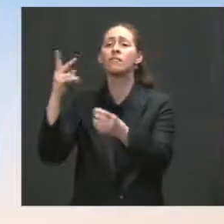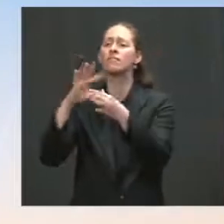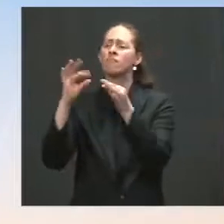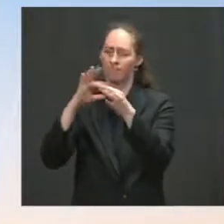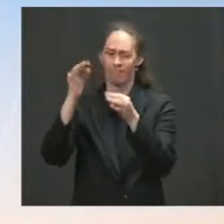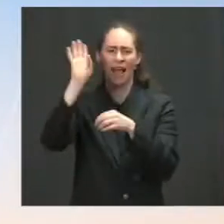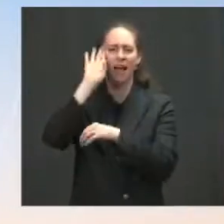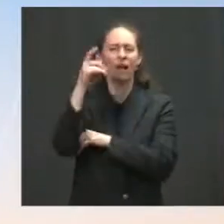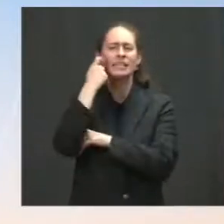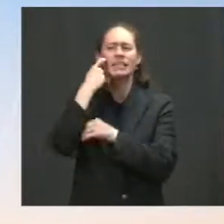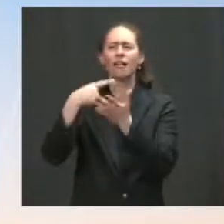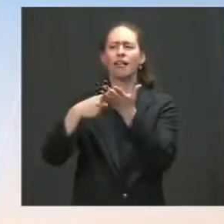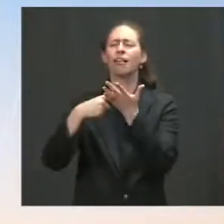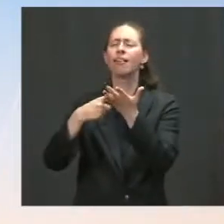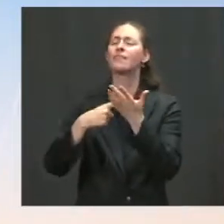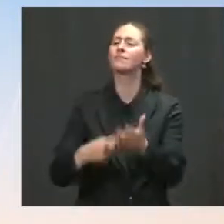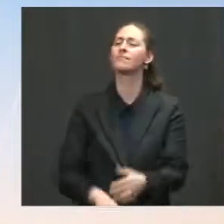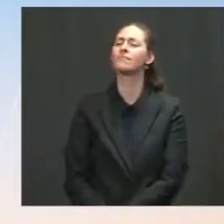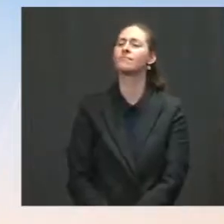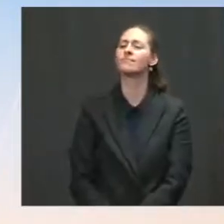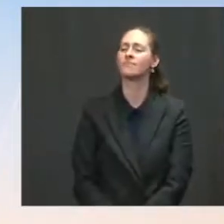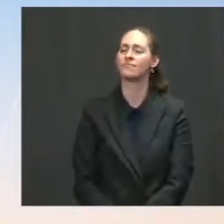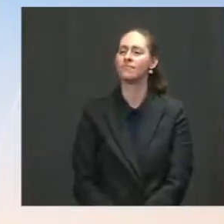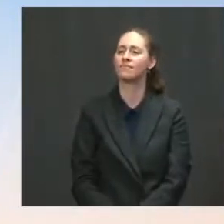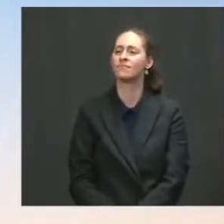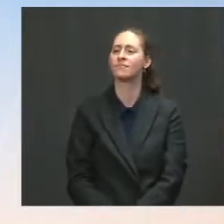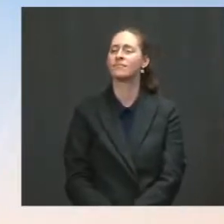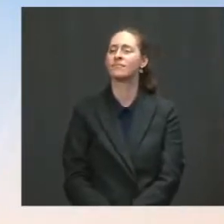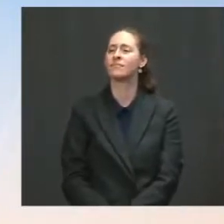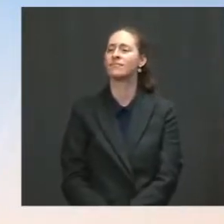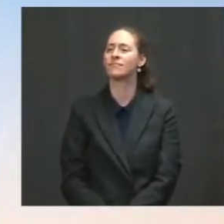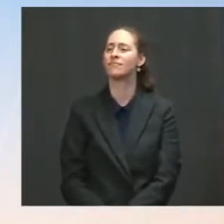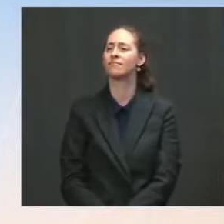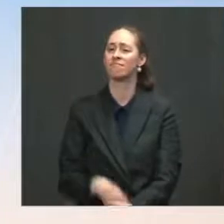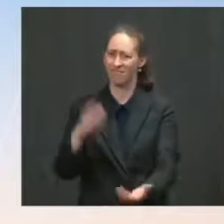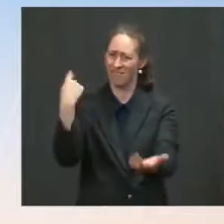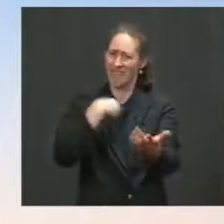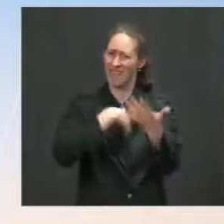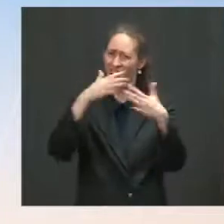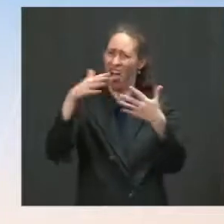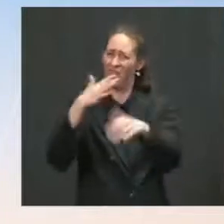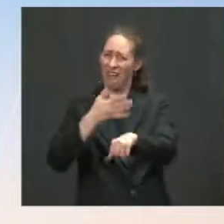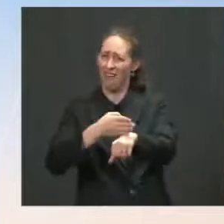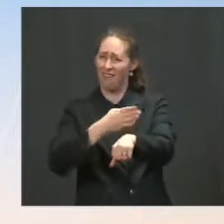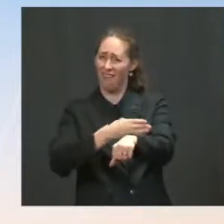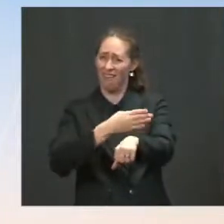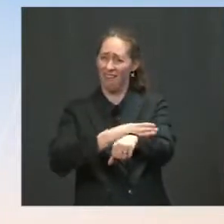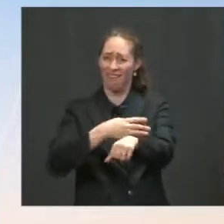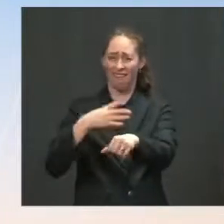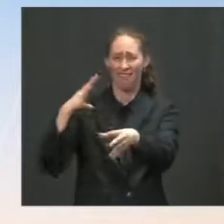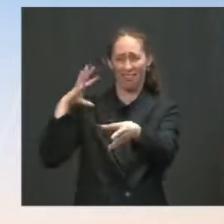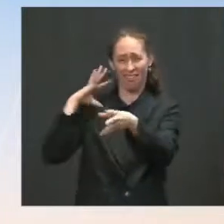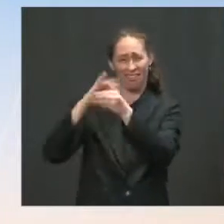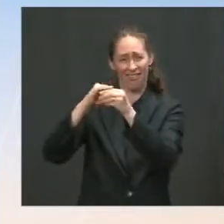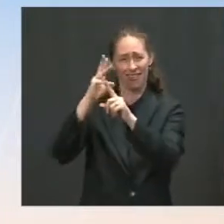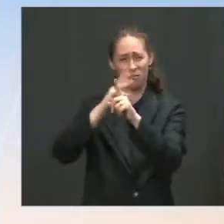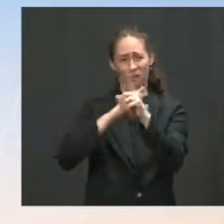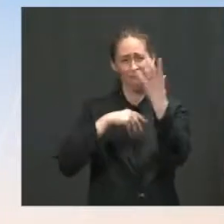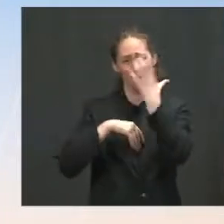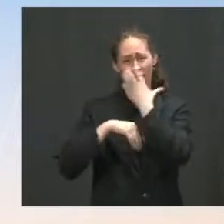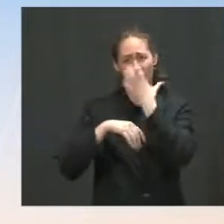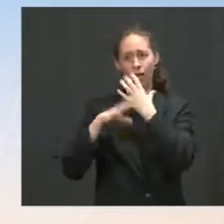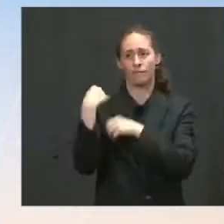based on is the fact that we have made a significant amount of progress in the past 6 months, even as we are fighting the Delta